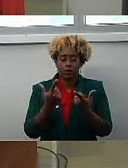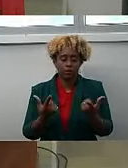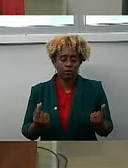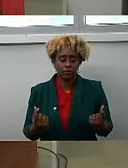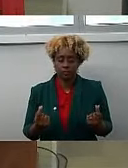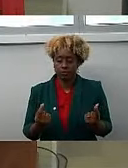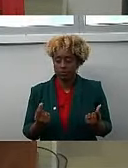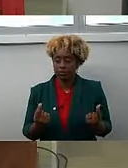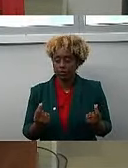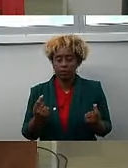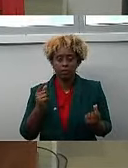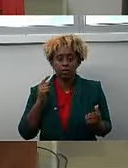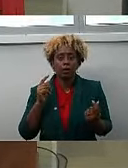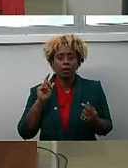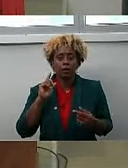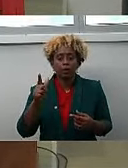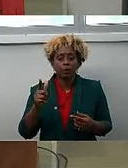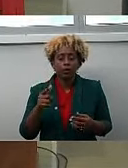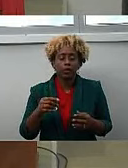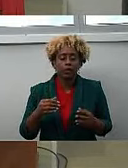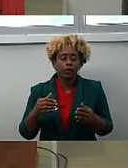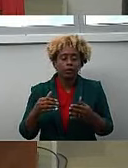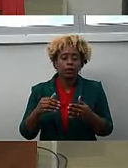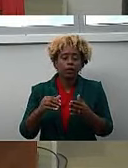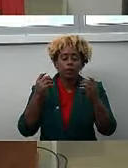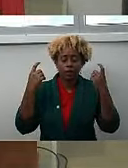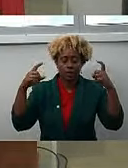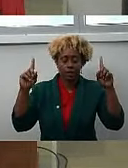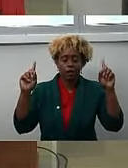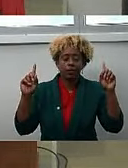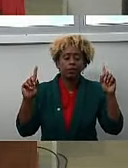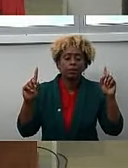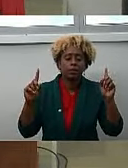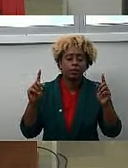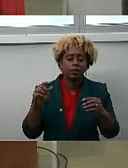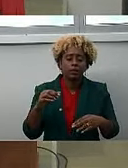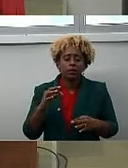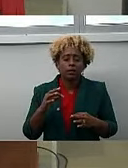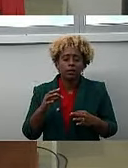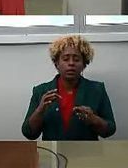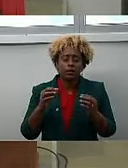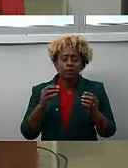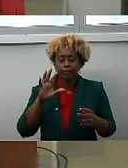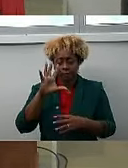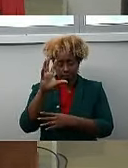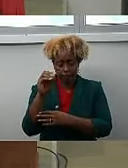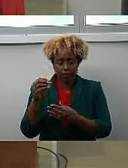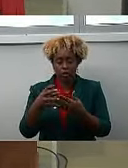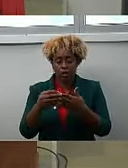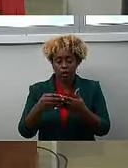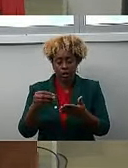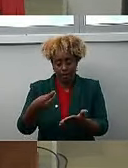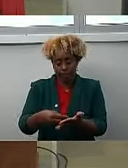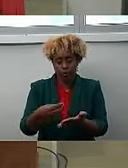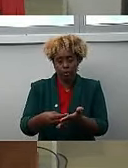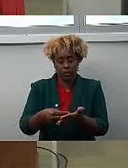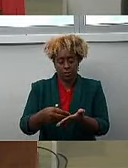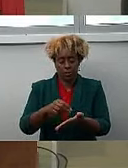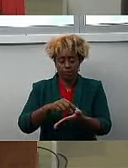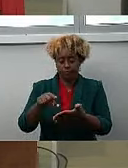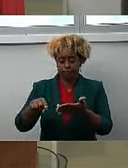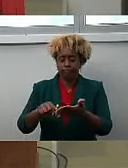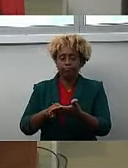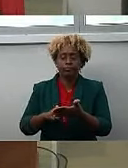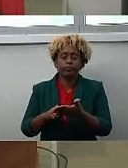a 50th Anniversary Independence commemorative EC $50 note.